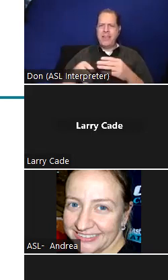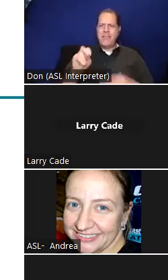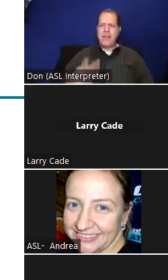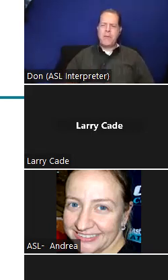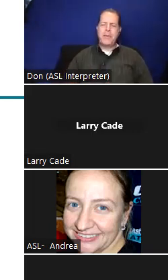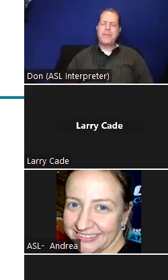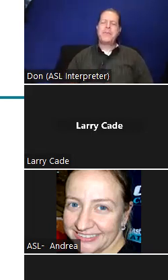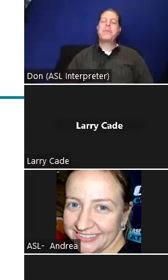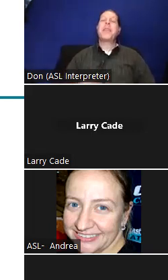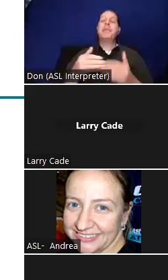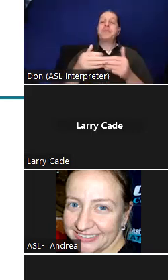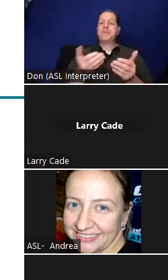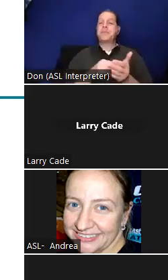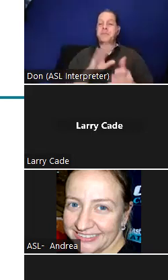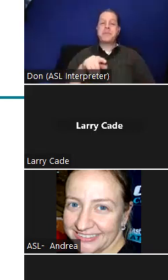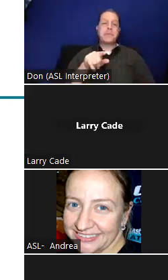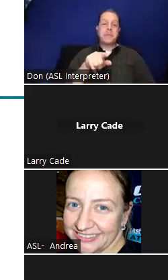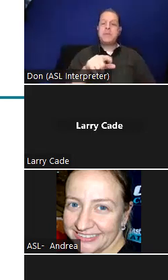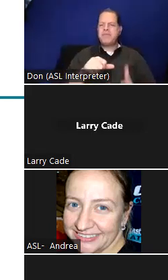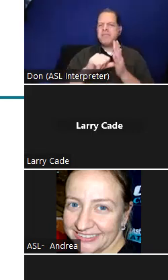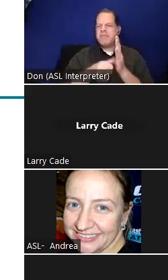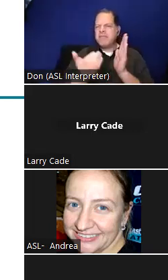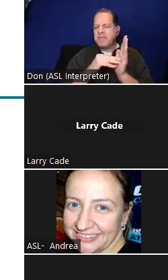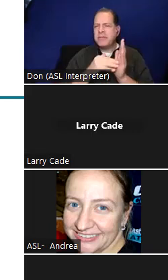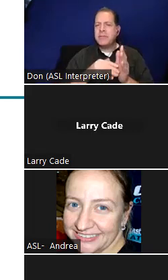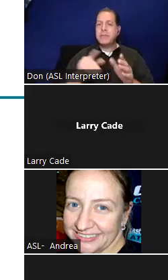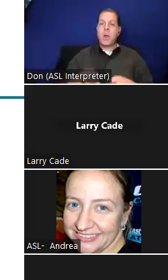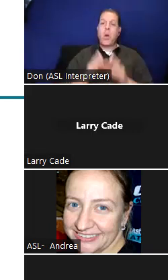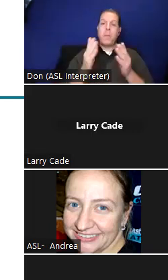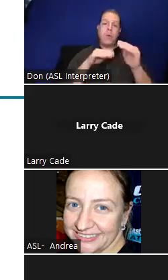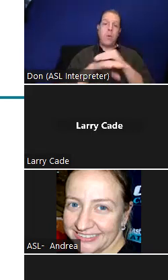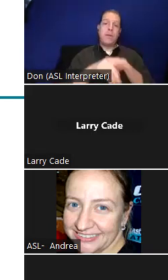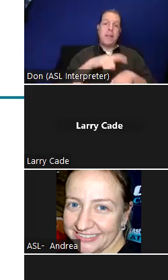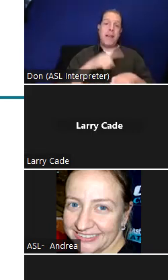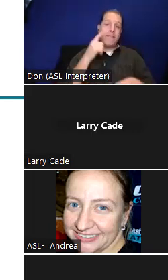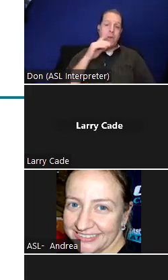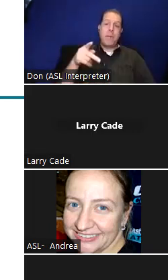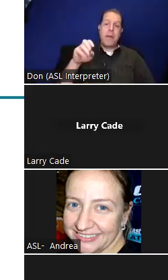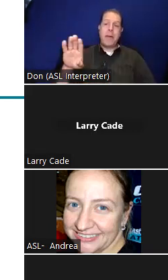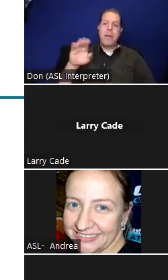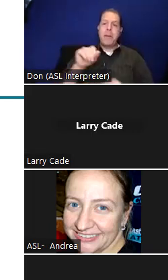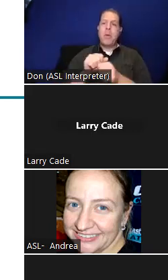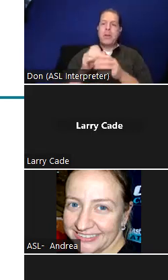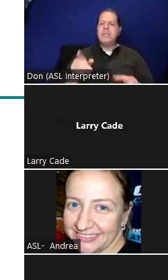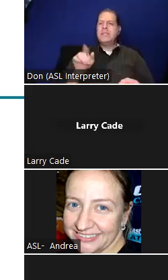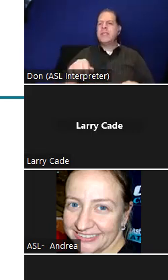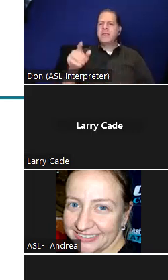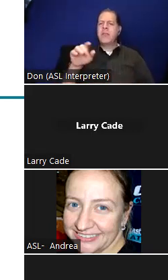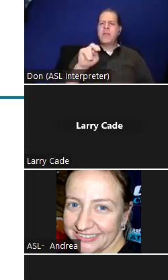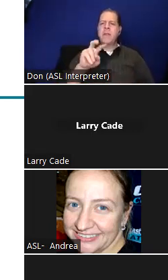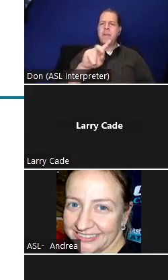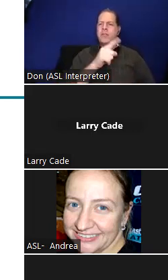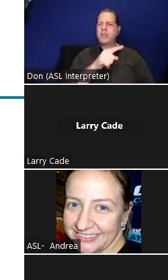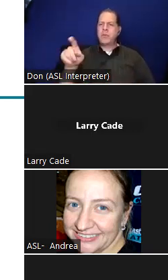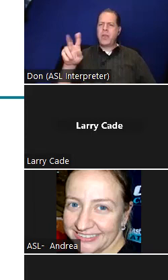And then again, I'm sure you all know this, but just to reiterate, your open enrollment timeframe for PEB employees is November 1st through November